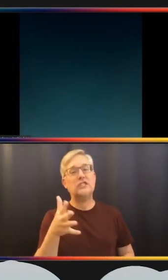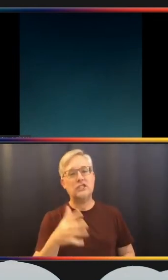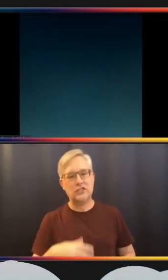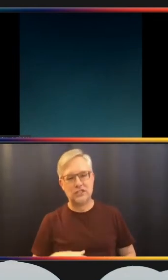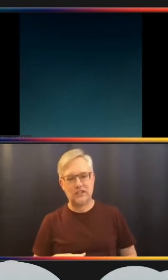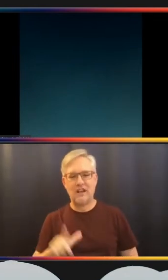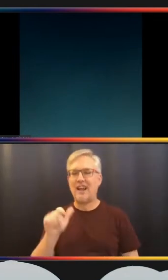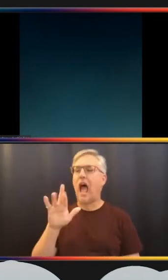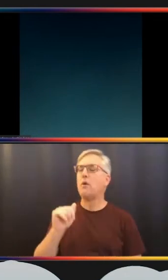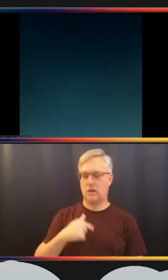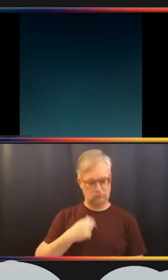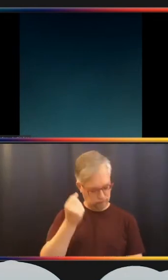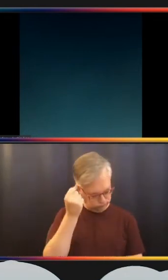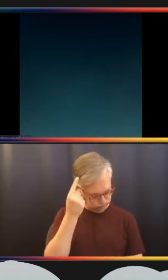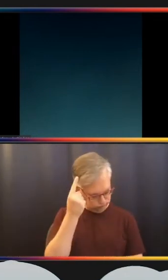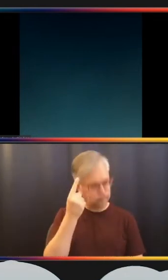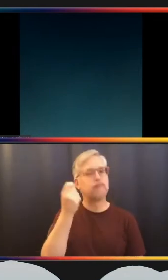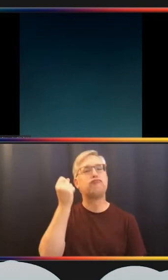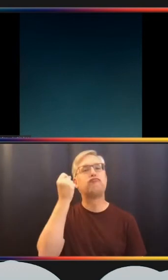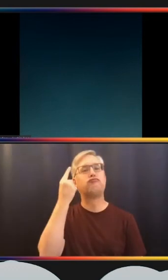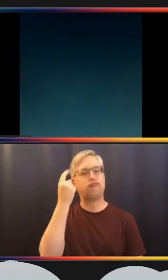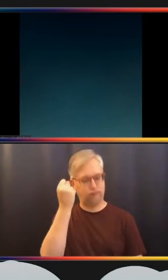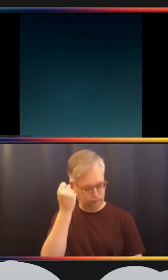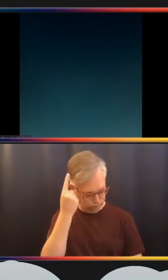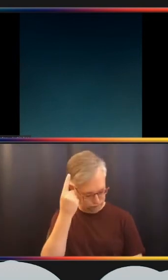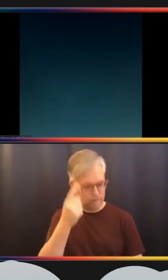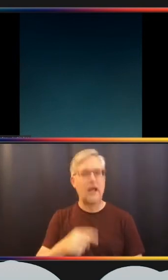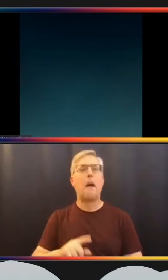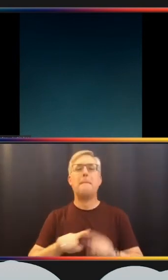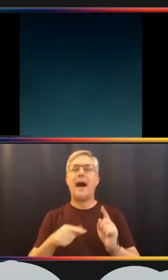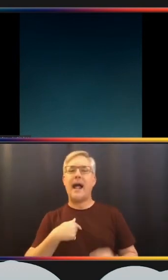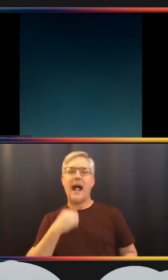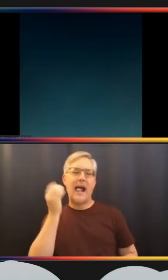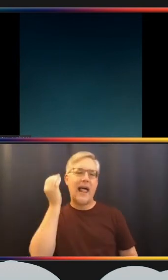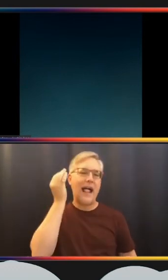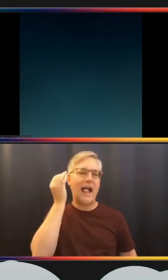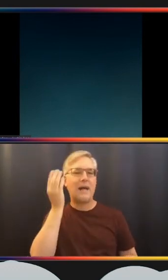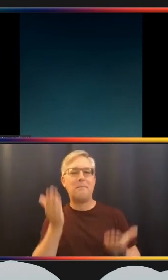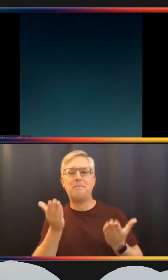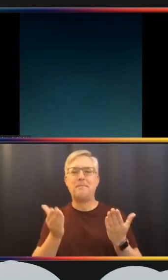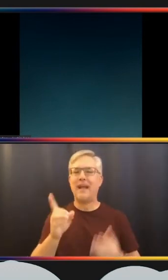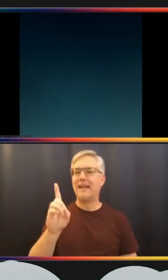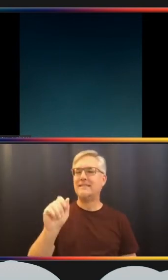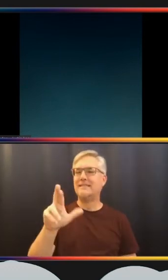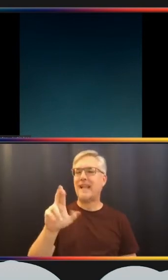But I was toying with the idea of getting Dare to Dream tattooed on me.